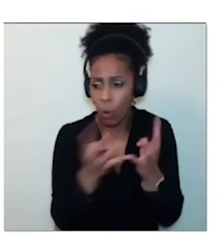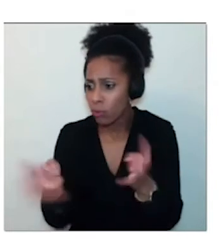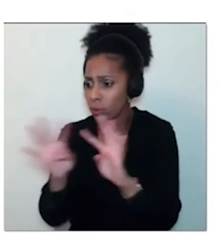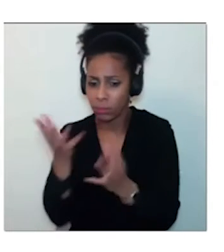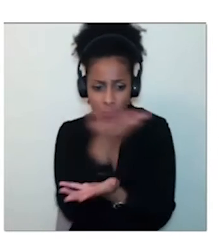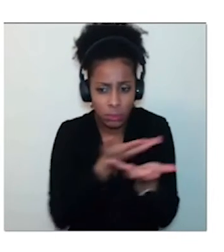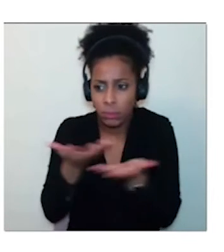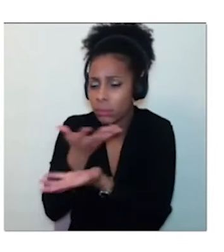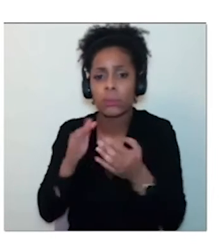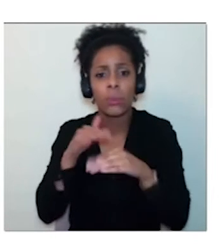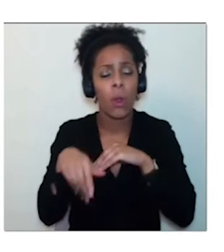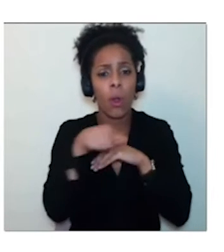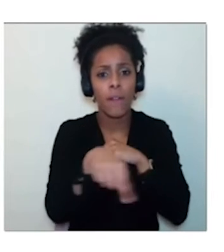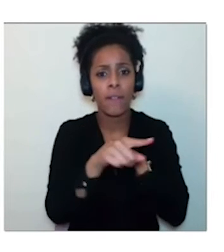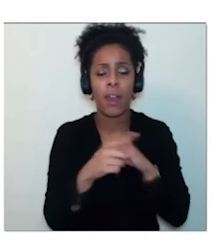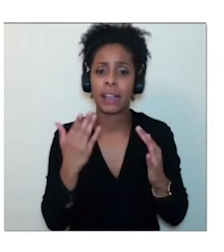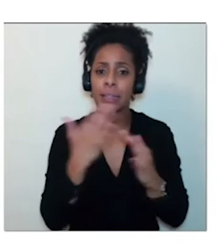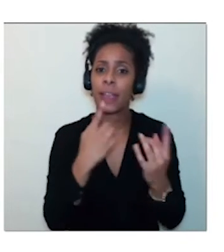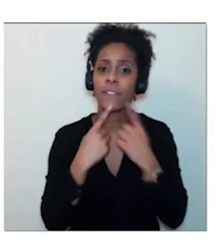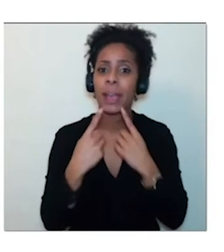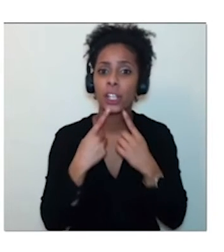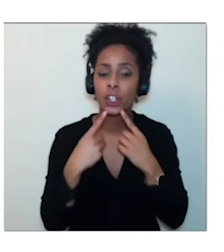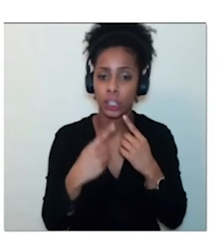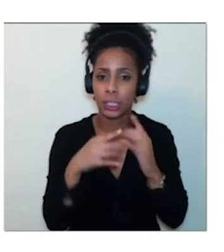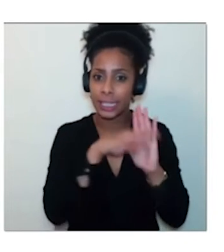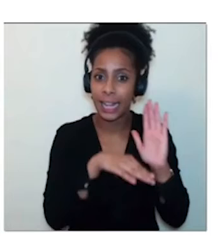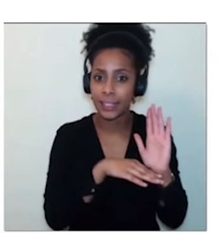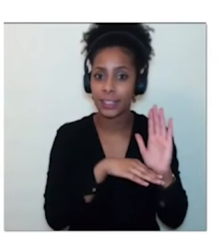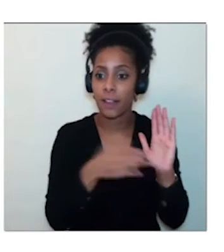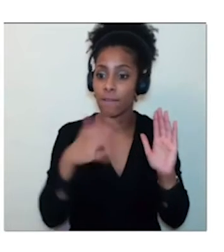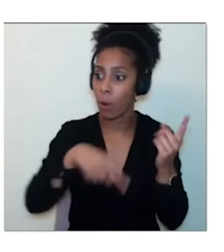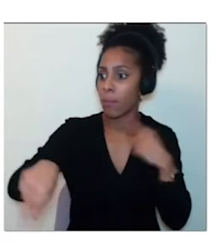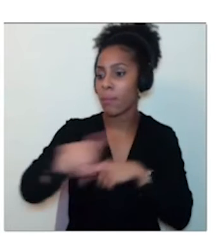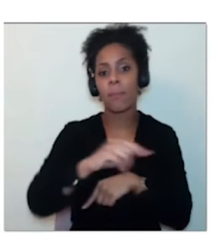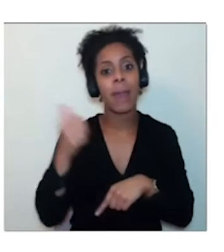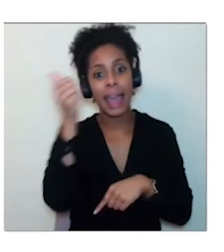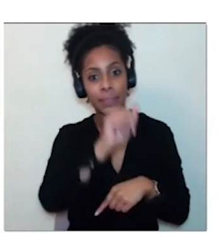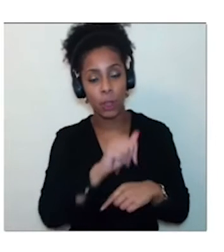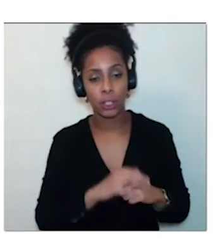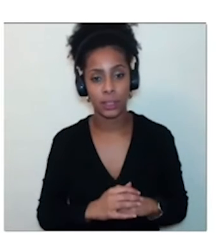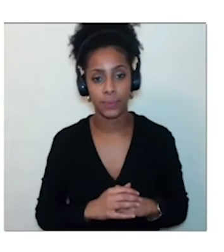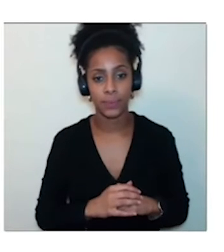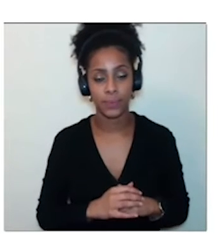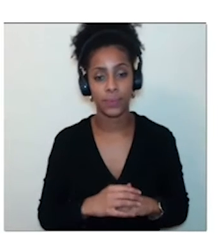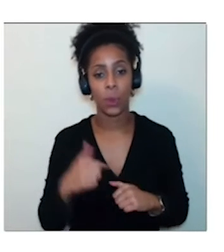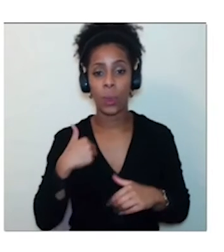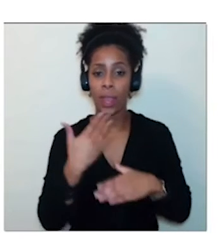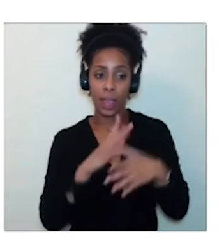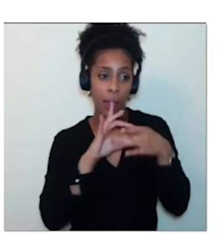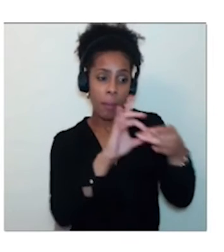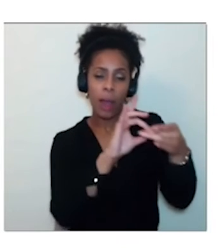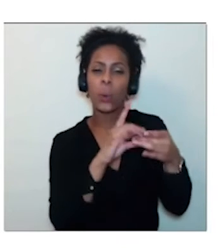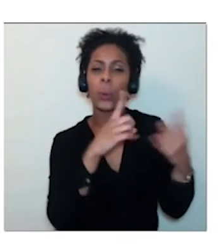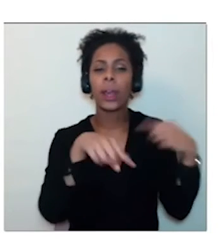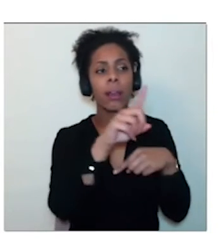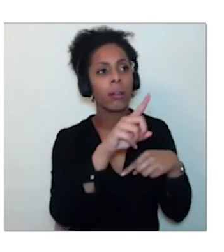by experts in their field who you're hearing over the next few days. We partner with leading international standards